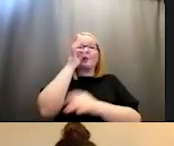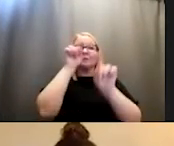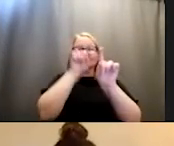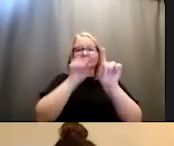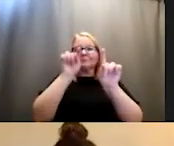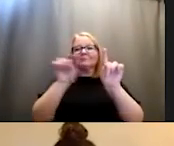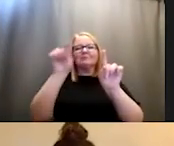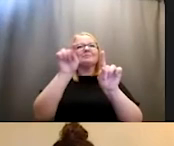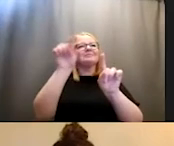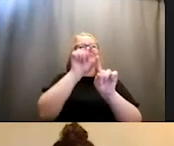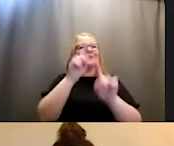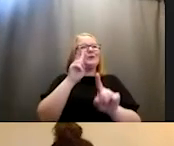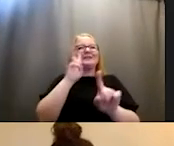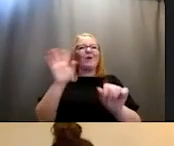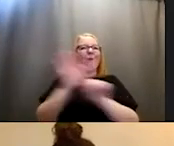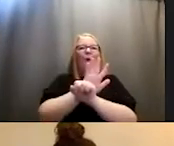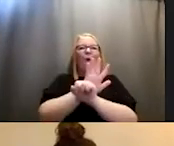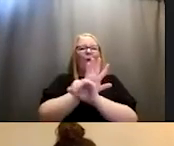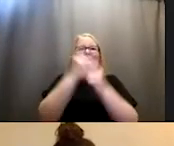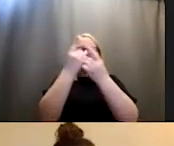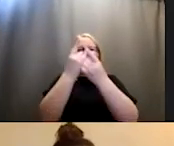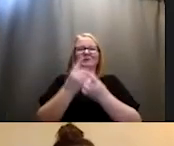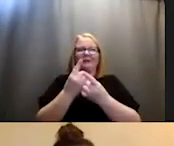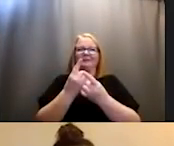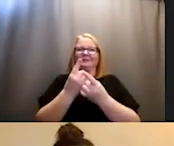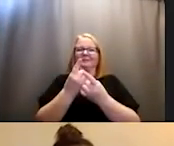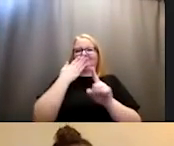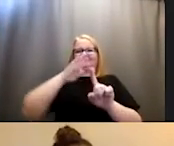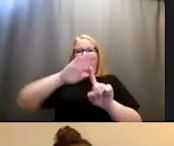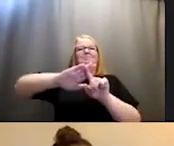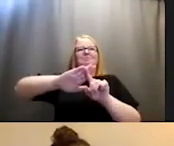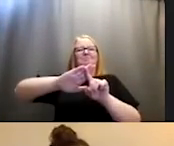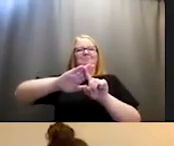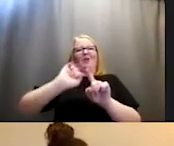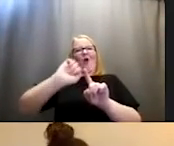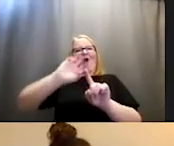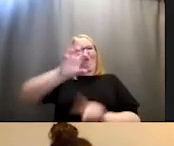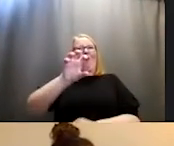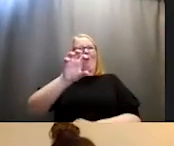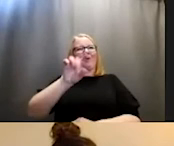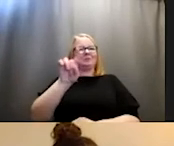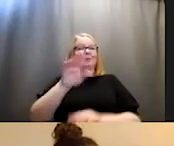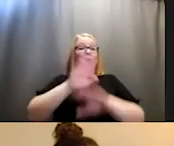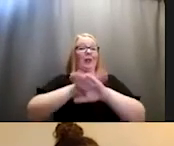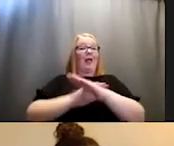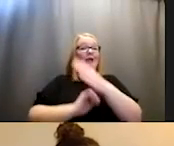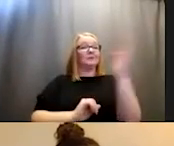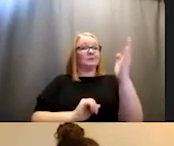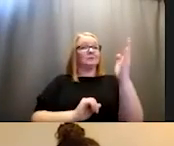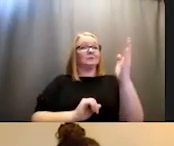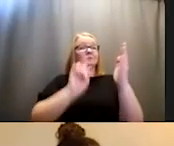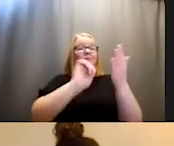on almost every single one of her products, on the packaging itself, and also on the left-hand side you can see an